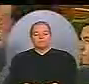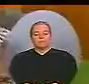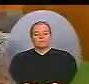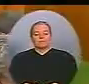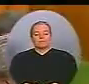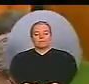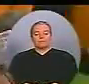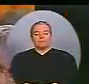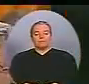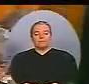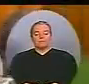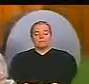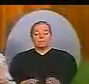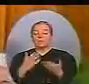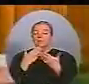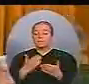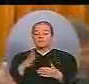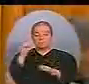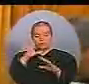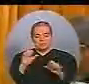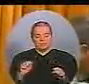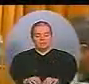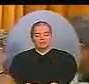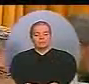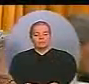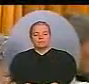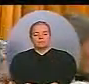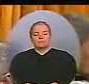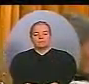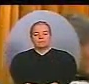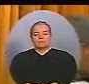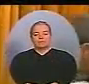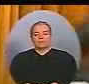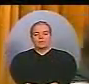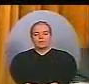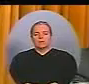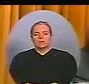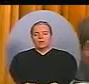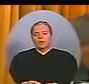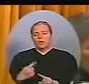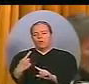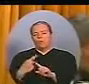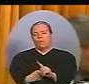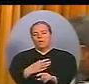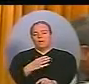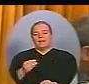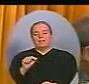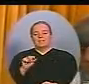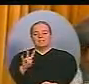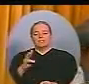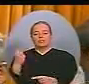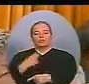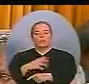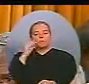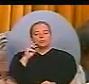Thank you, Mr. Speaker. It's now 1 month and 27 days since Mike Duffy offered to pay back the taxpayer. But last night we saw Prince Edward Island's most